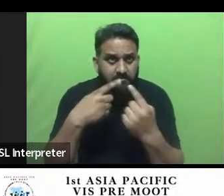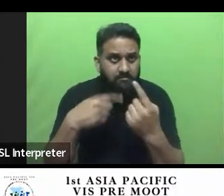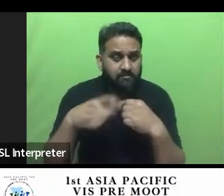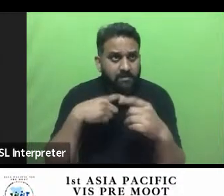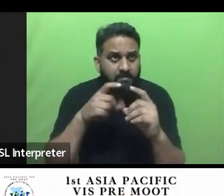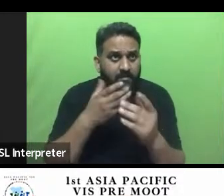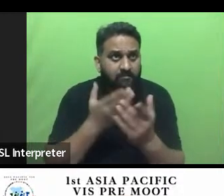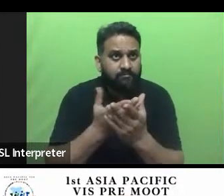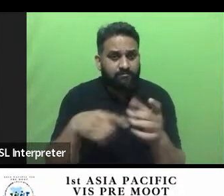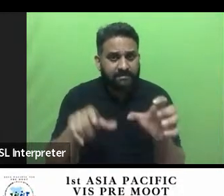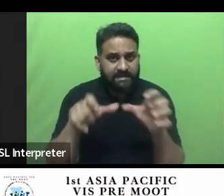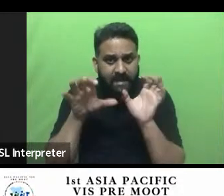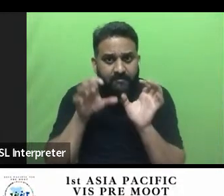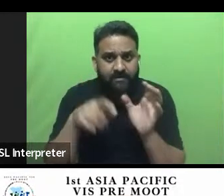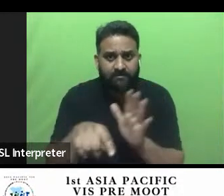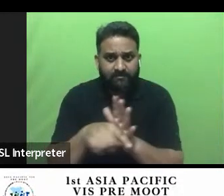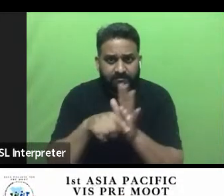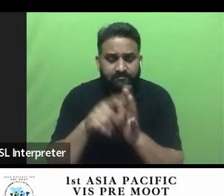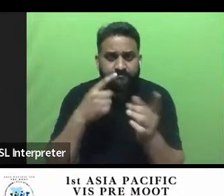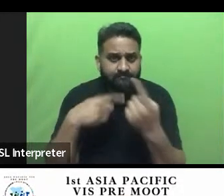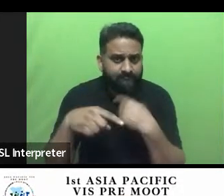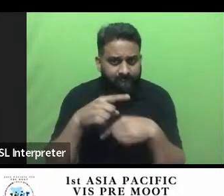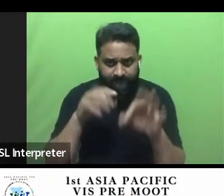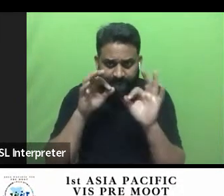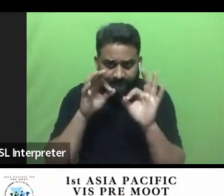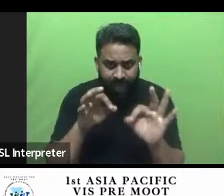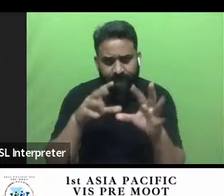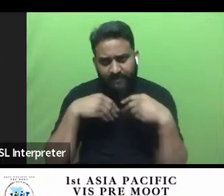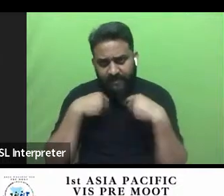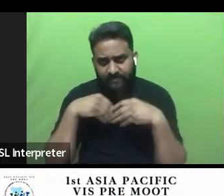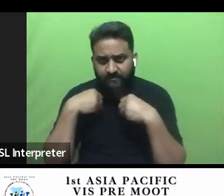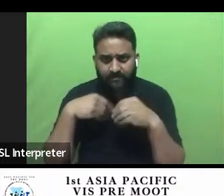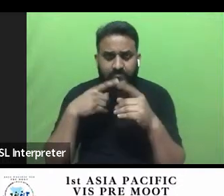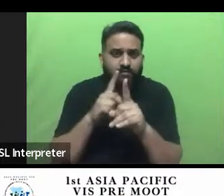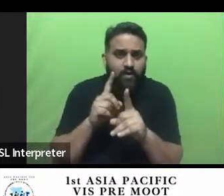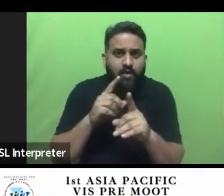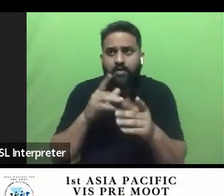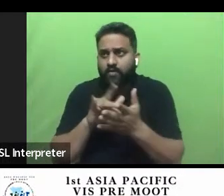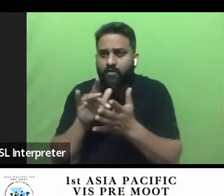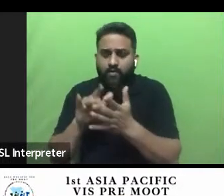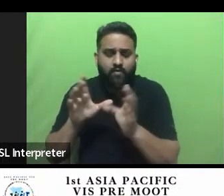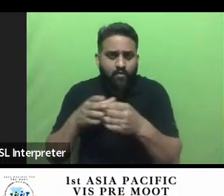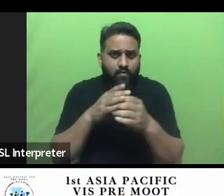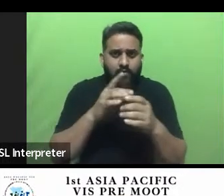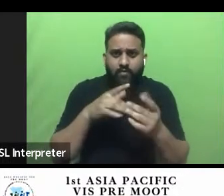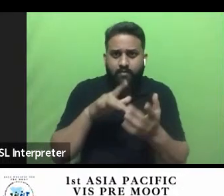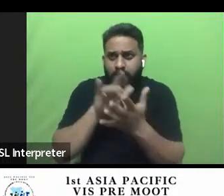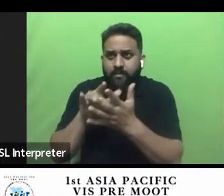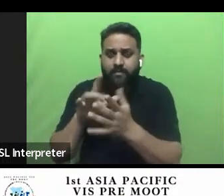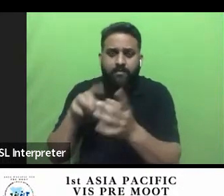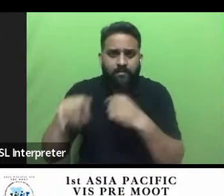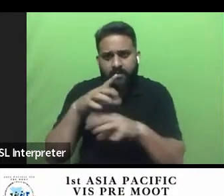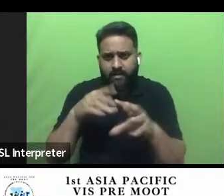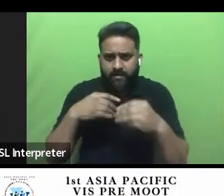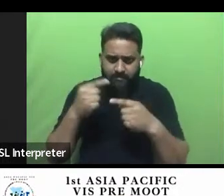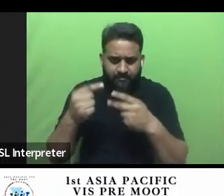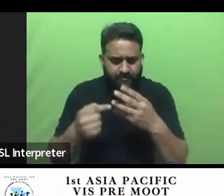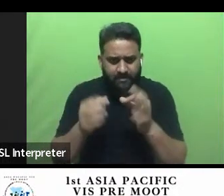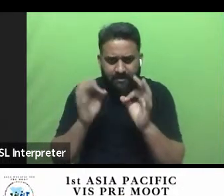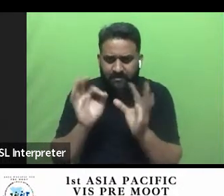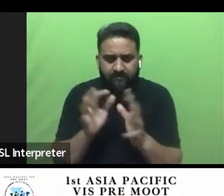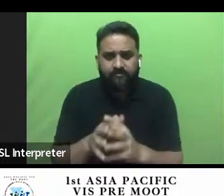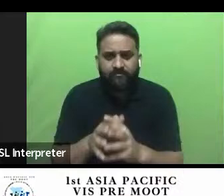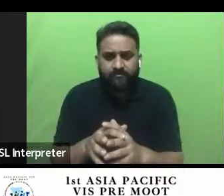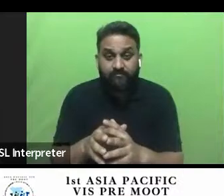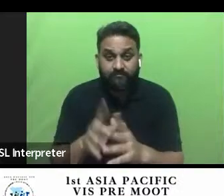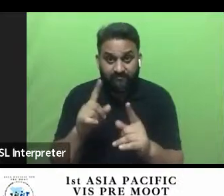agreement and consented to this tribunal's jurisdiction over the substantive issues in dispute in these proceedings.